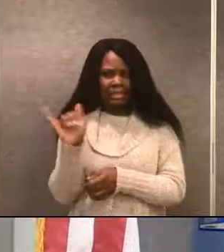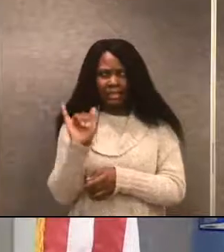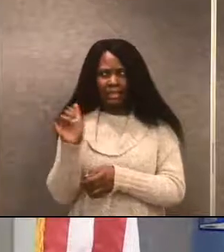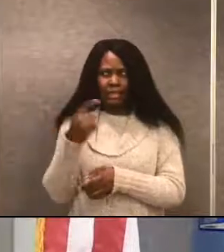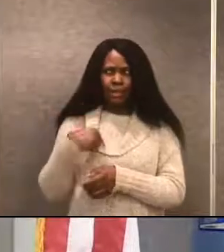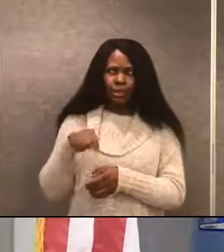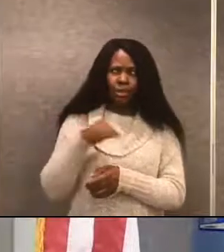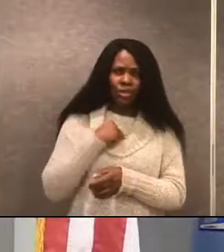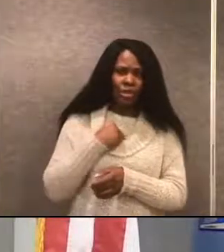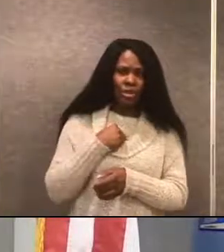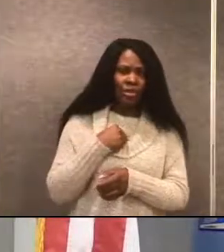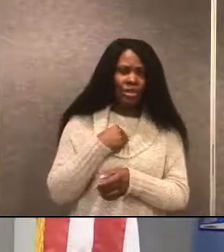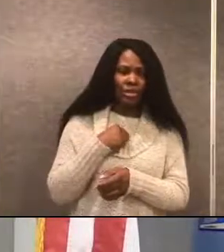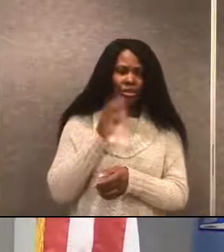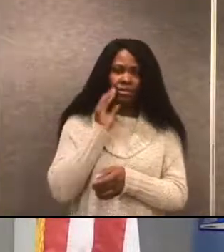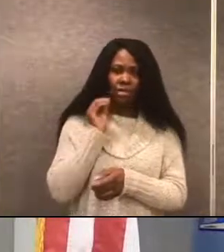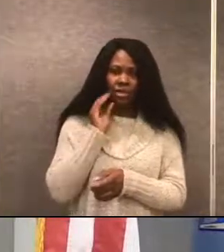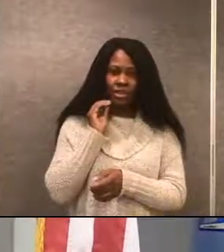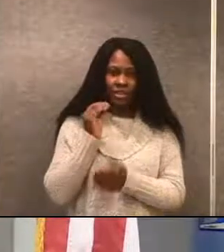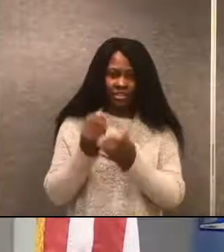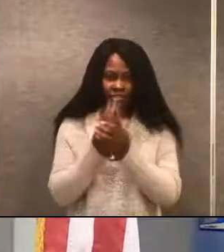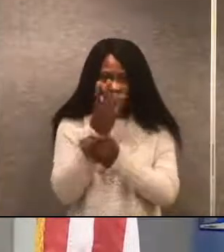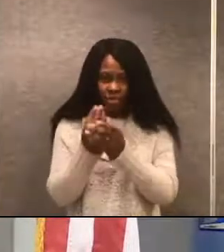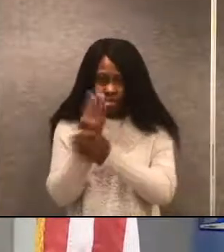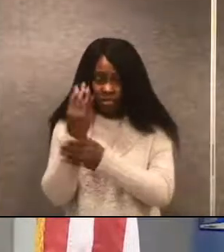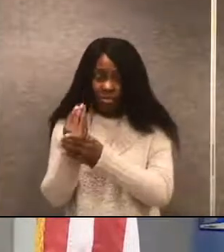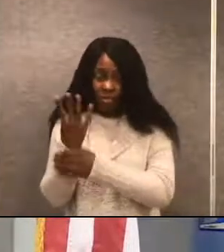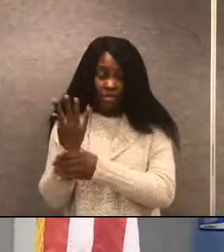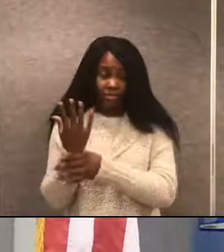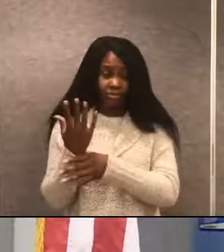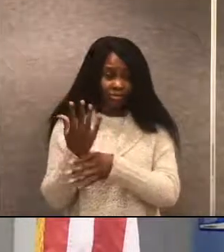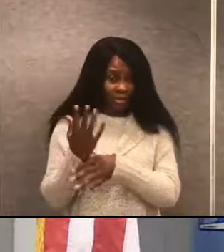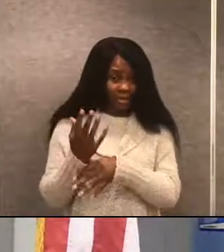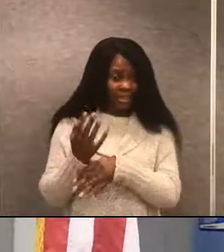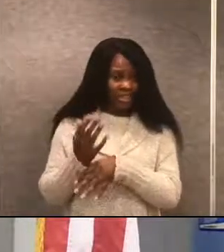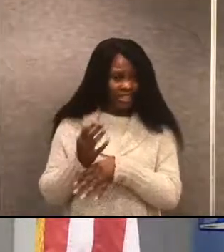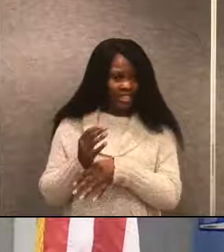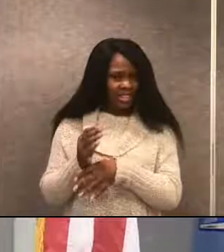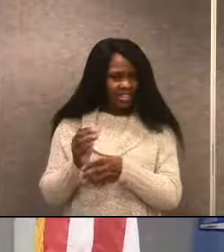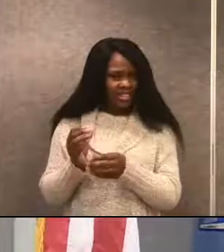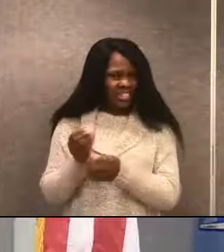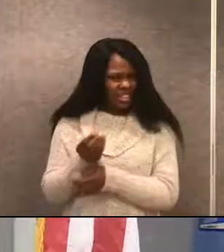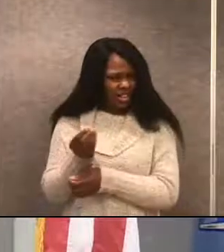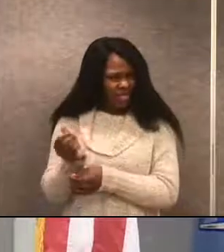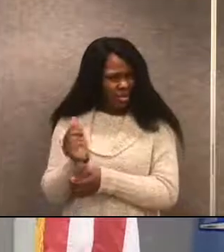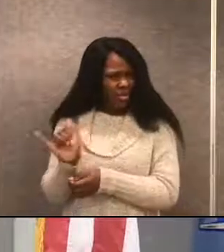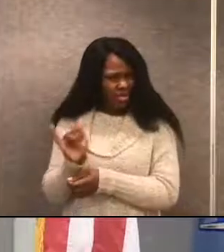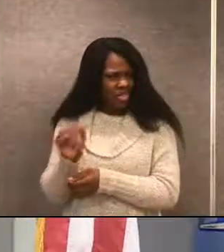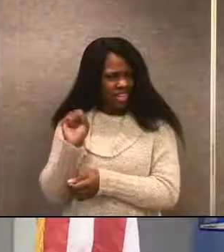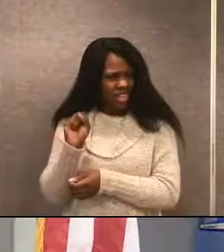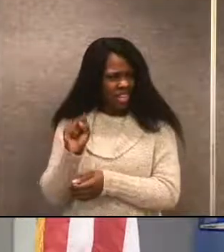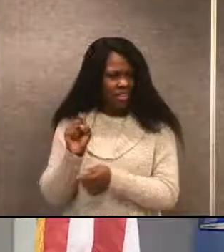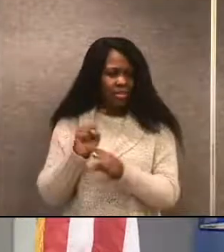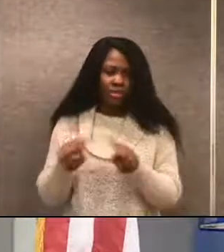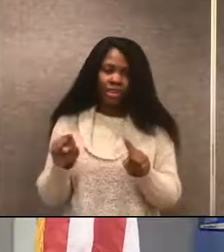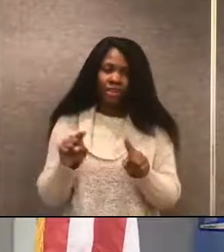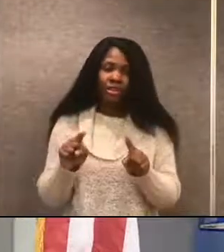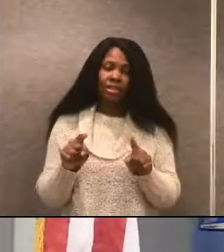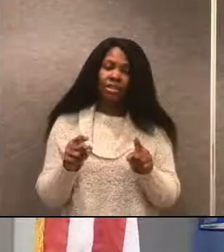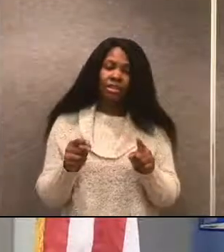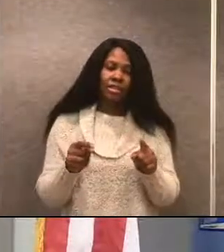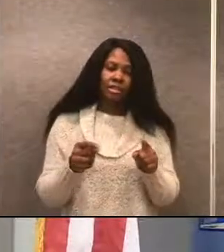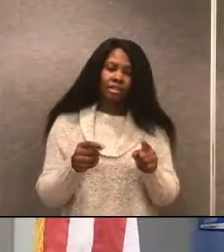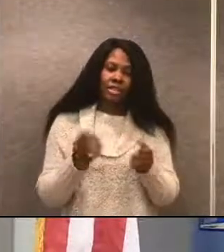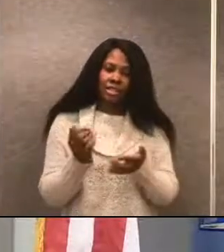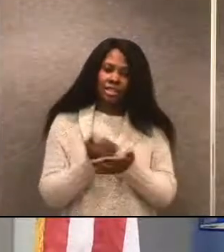experiencing in the spring. There are some similarities, for sure, but there are some other factors that are new,